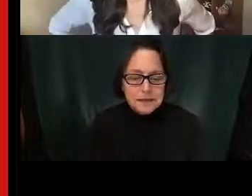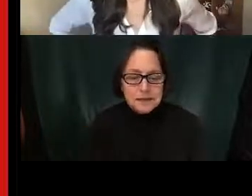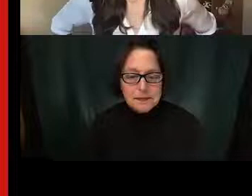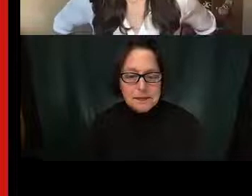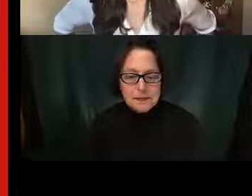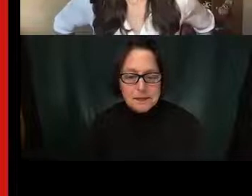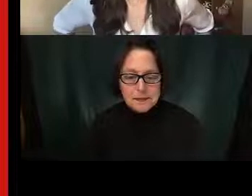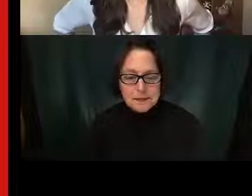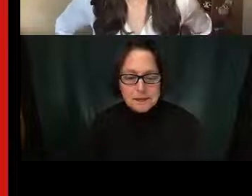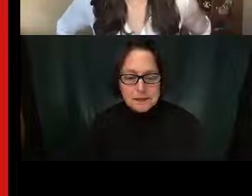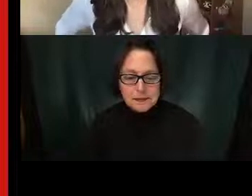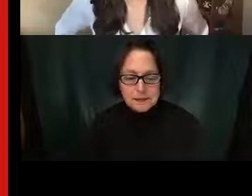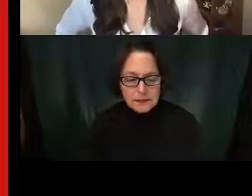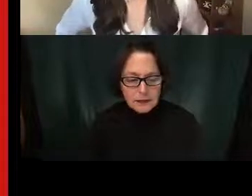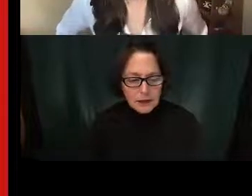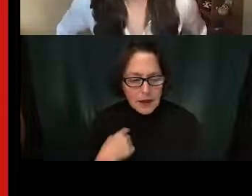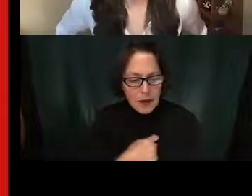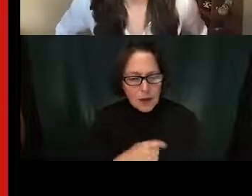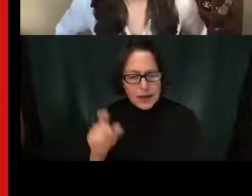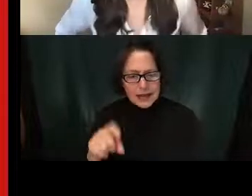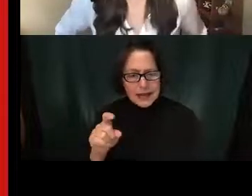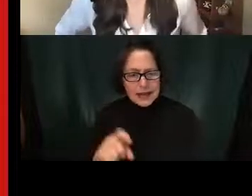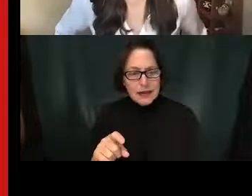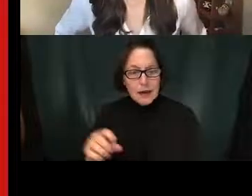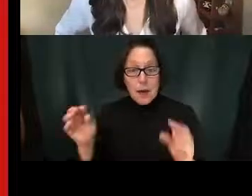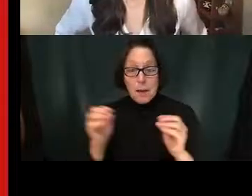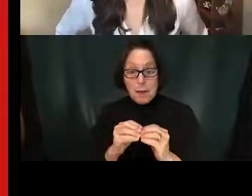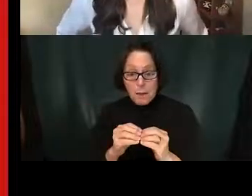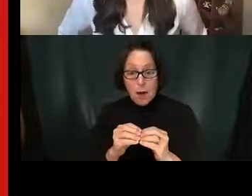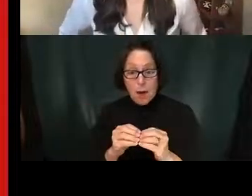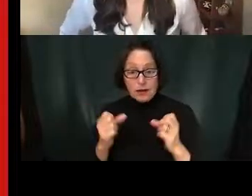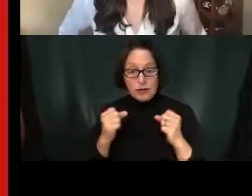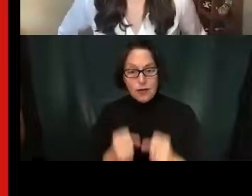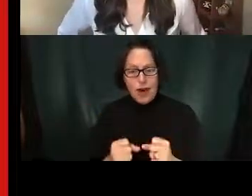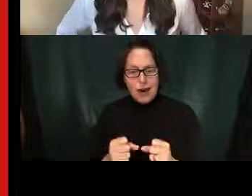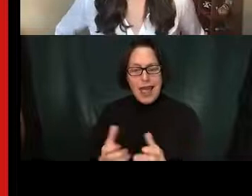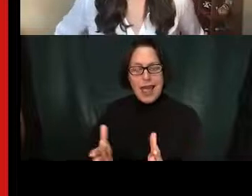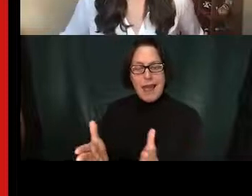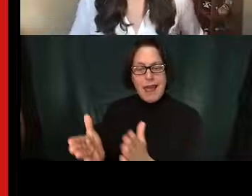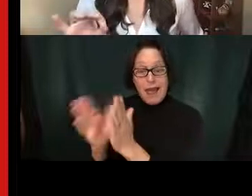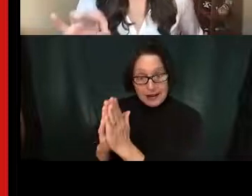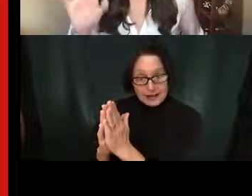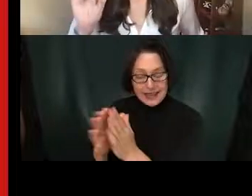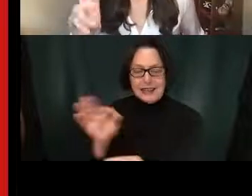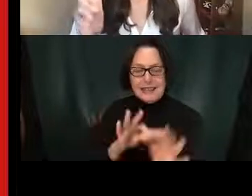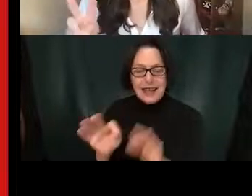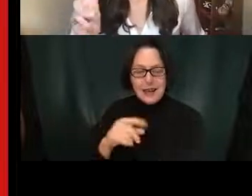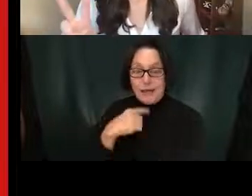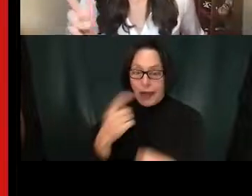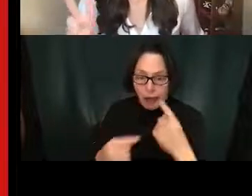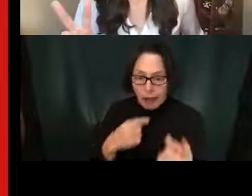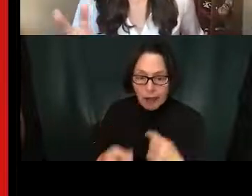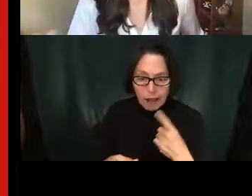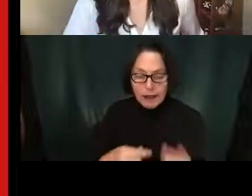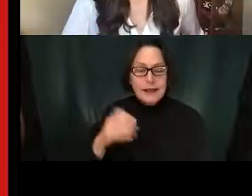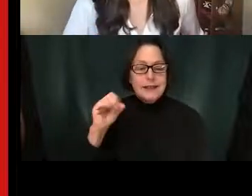So we need to strengthen the habit of asking before we jump in with the habit of telling. So both are important to know how